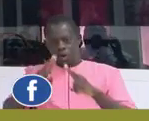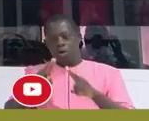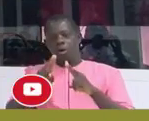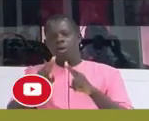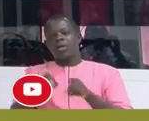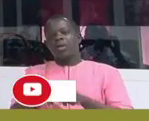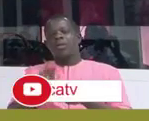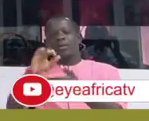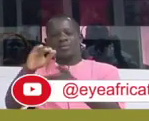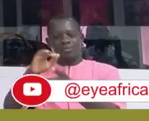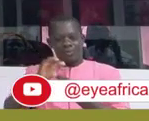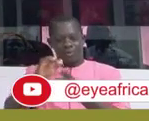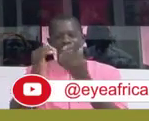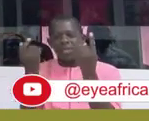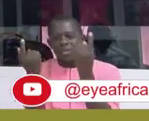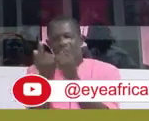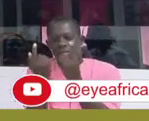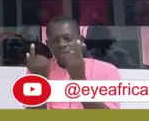Amad Samba's